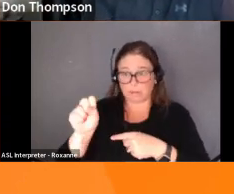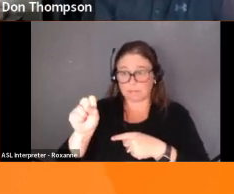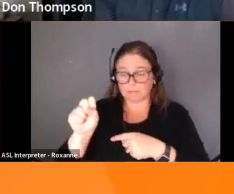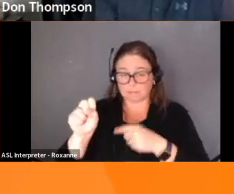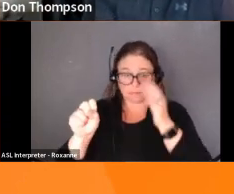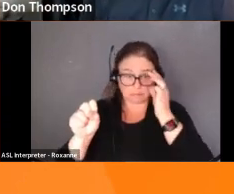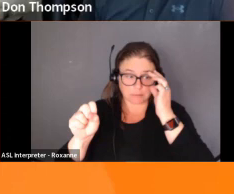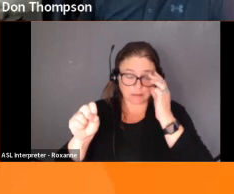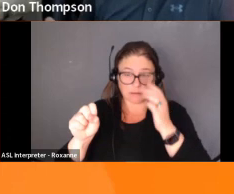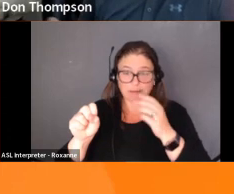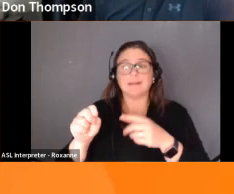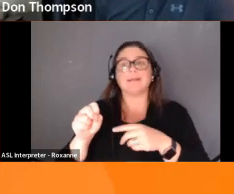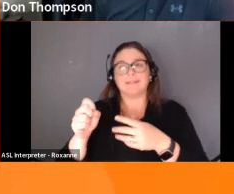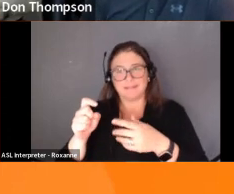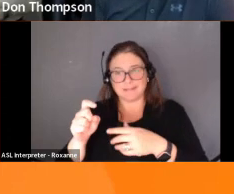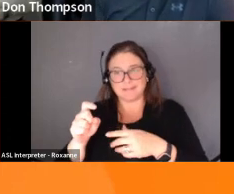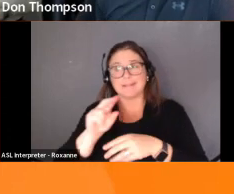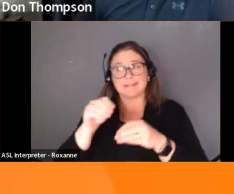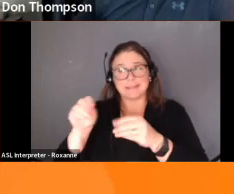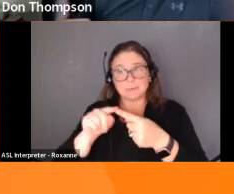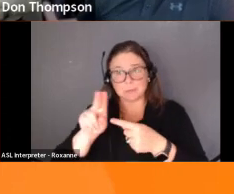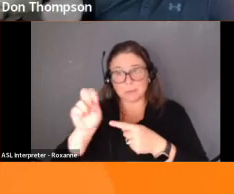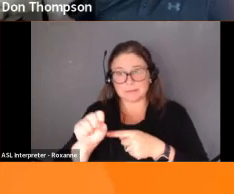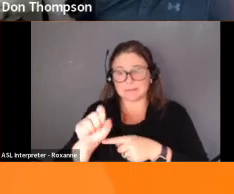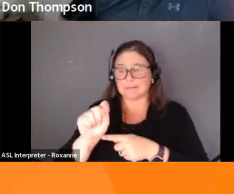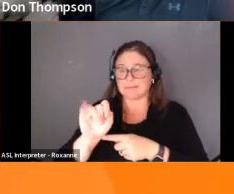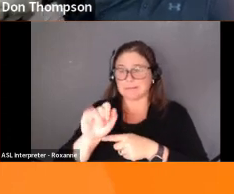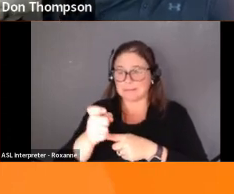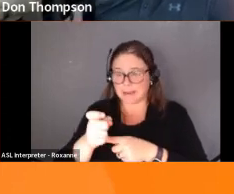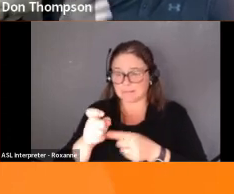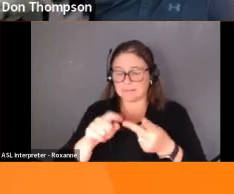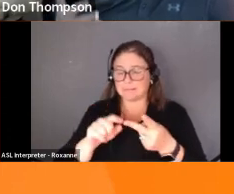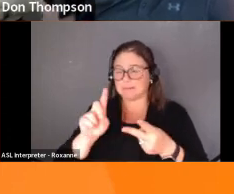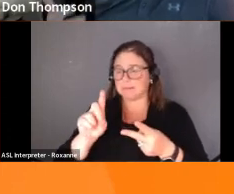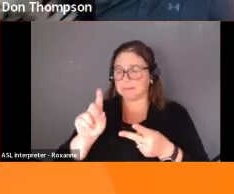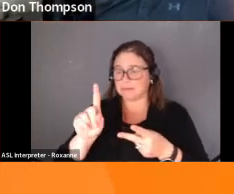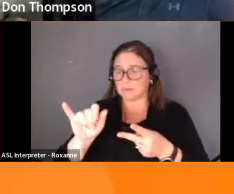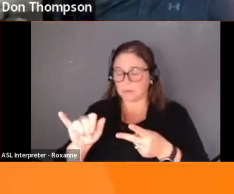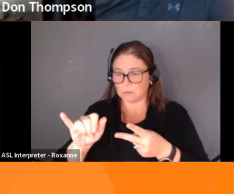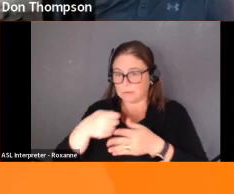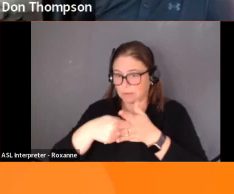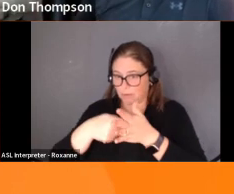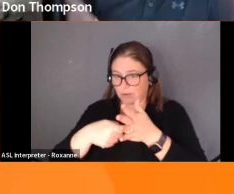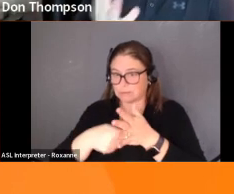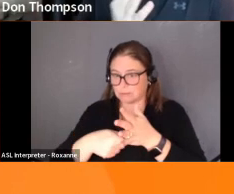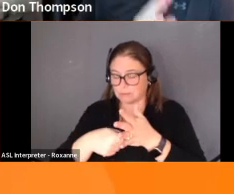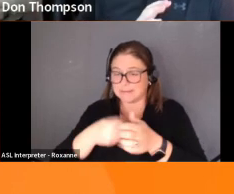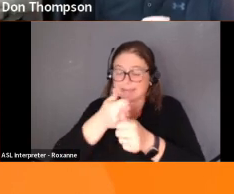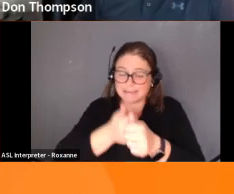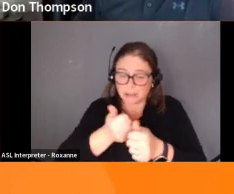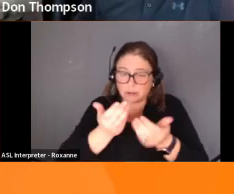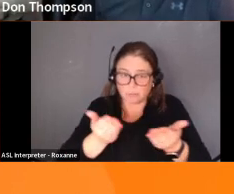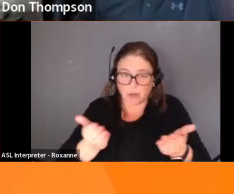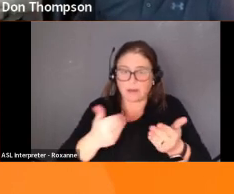like taxes and duty, okay? So all products have some duty classification. The